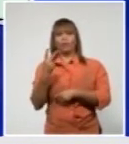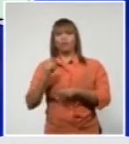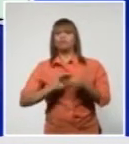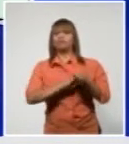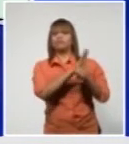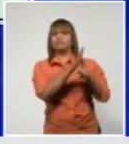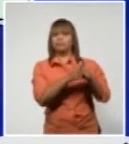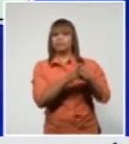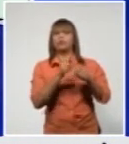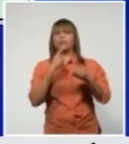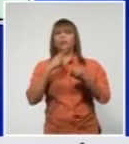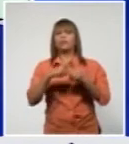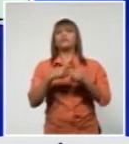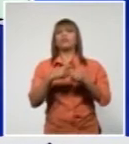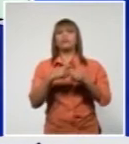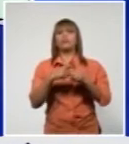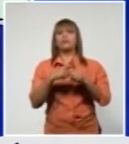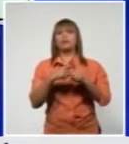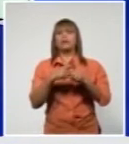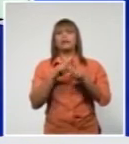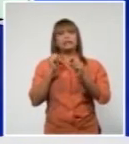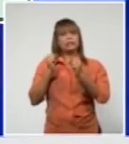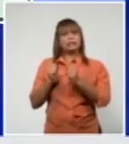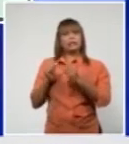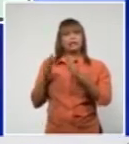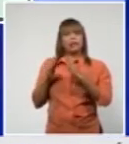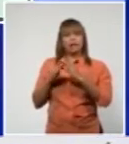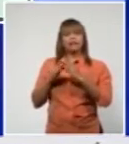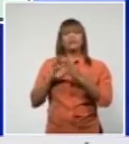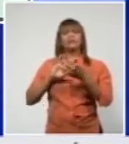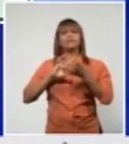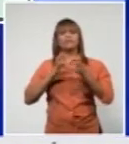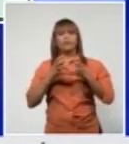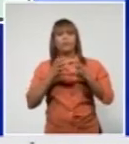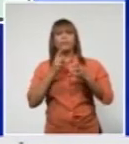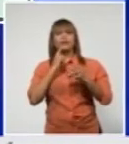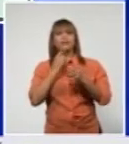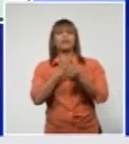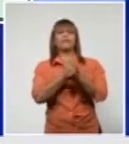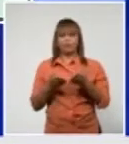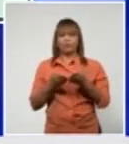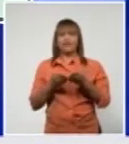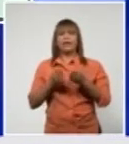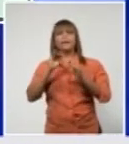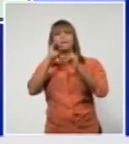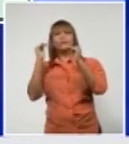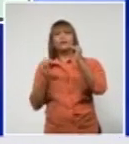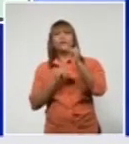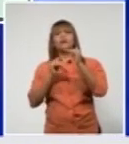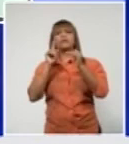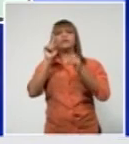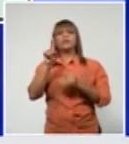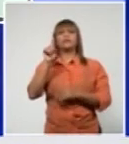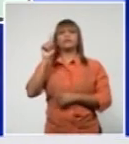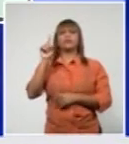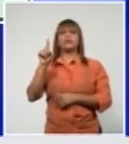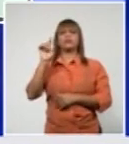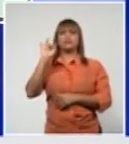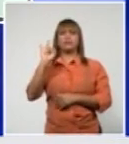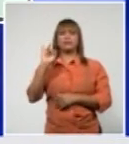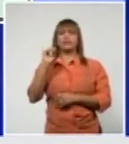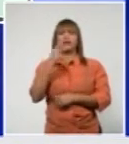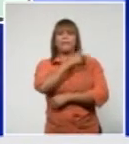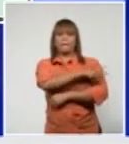worldwide. Cuba places 117th on this list. From the